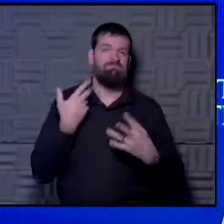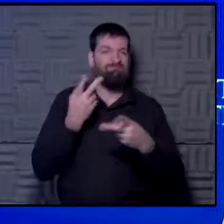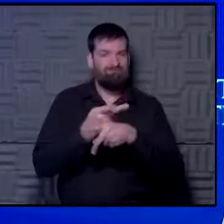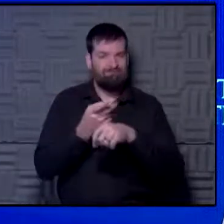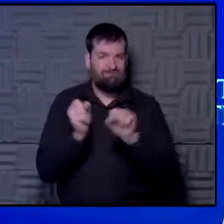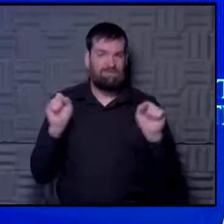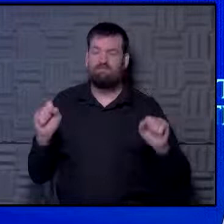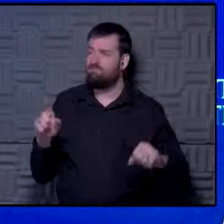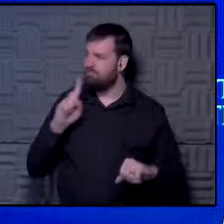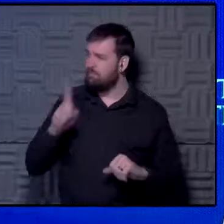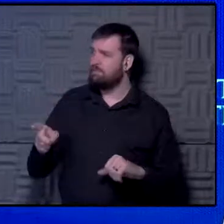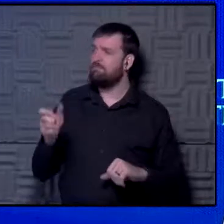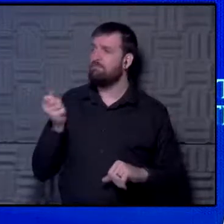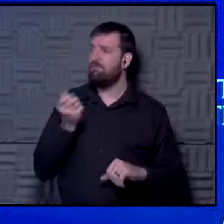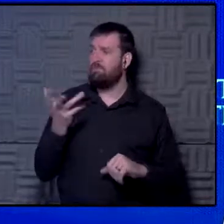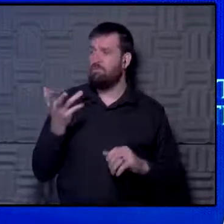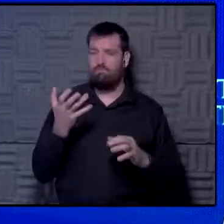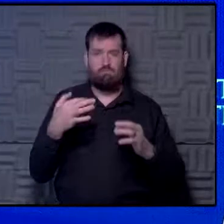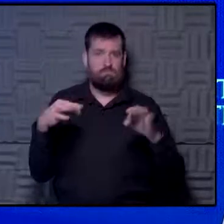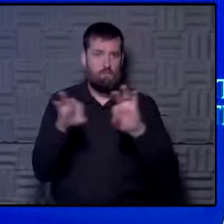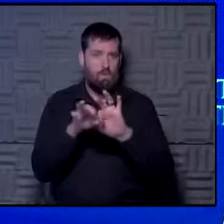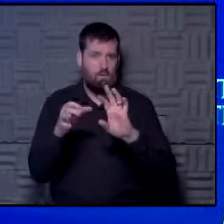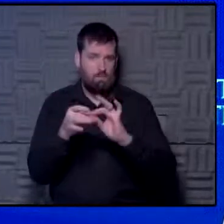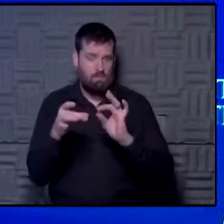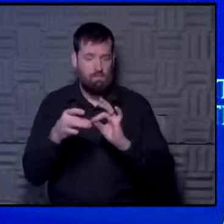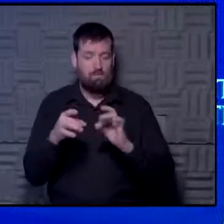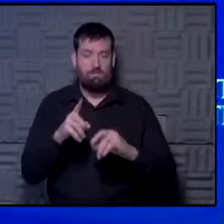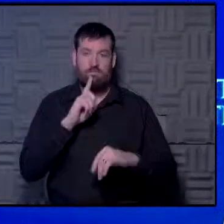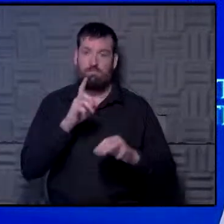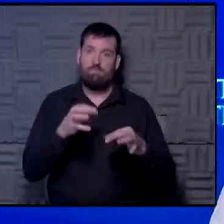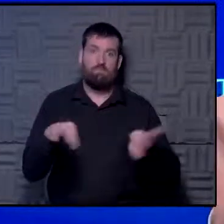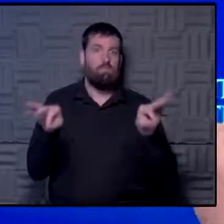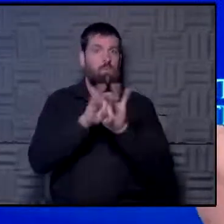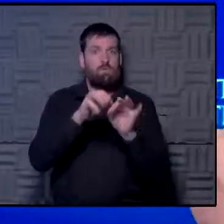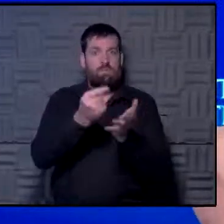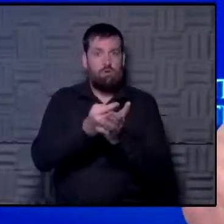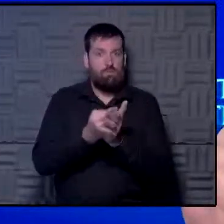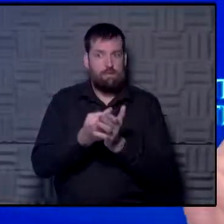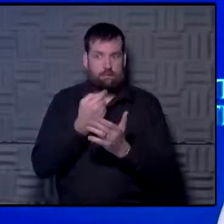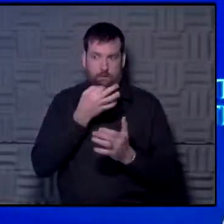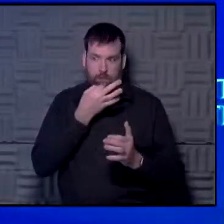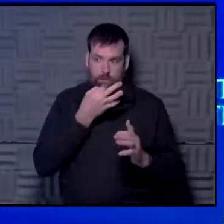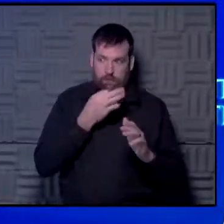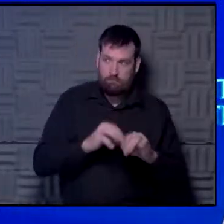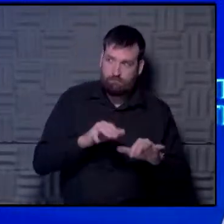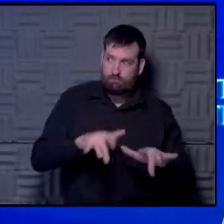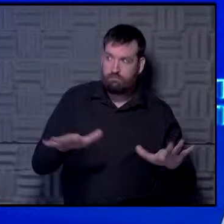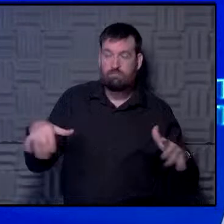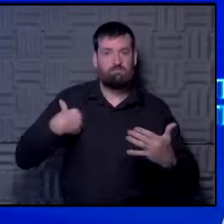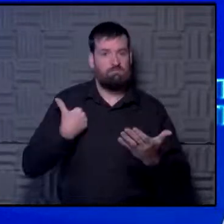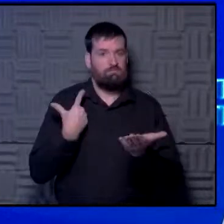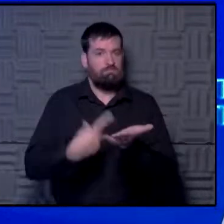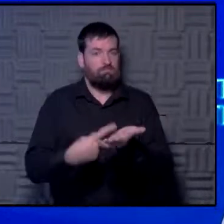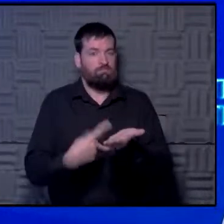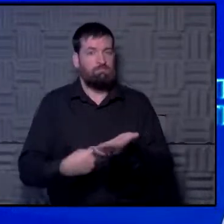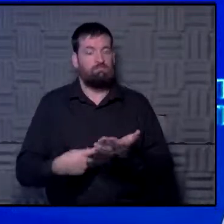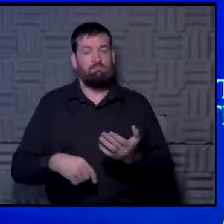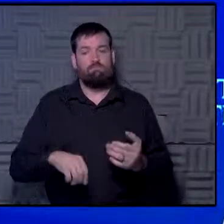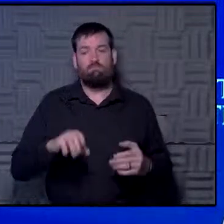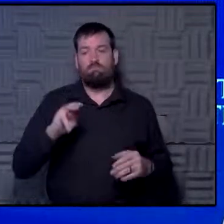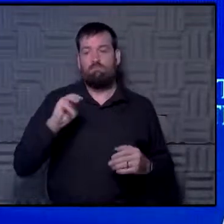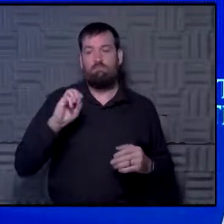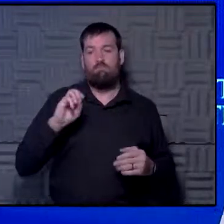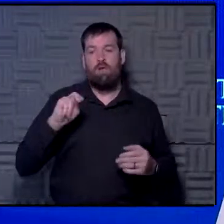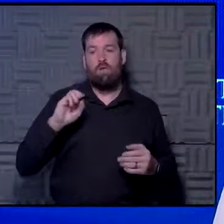think there's a couple important points to be made. There's some really important therapy on the horizon. You and I have talked before about the importance of